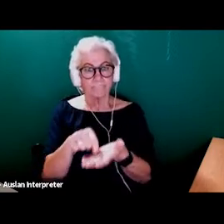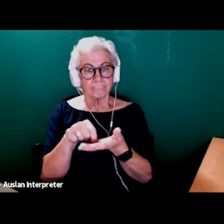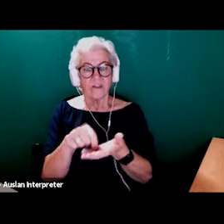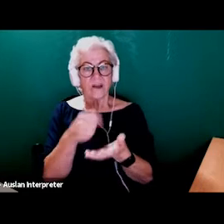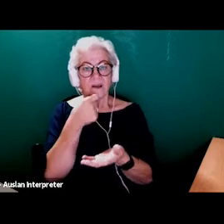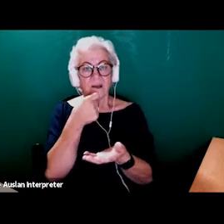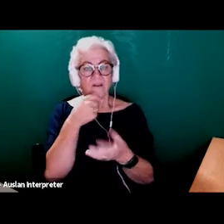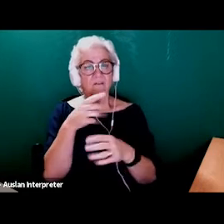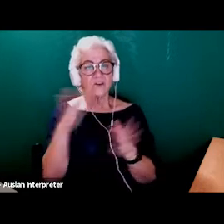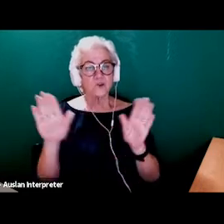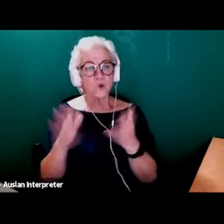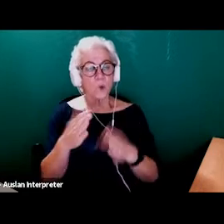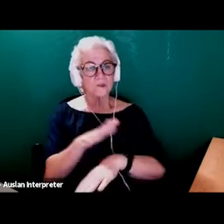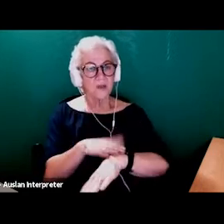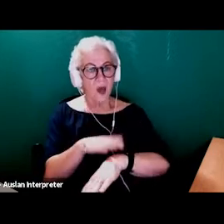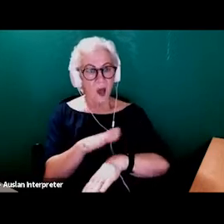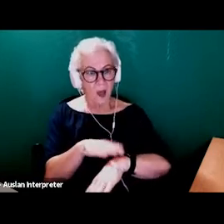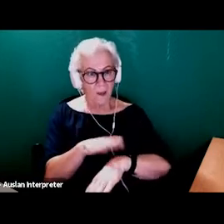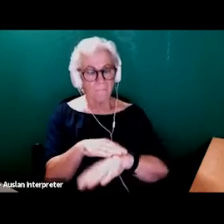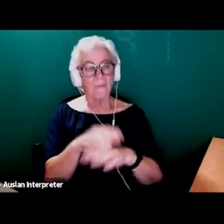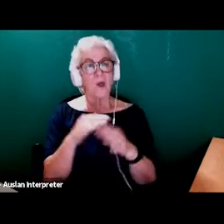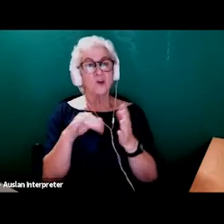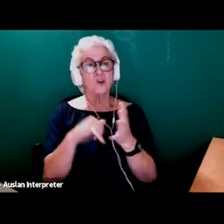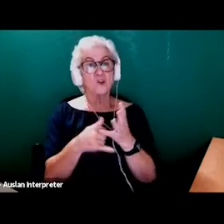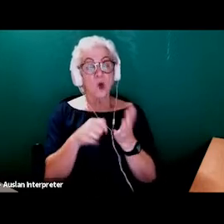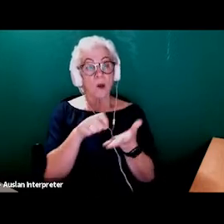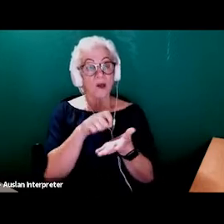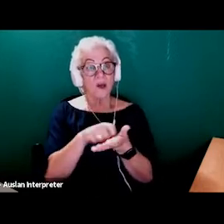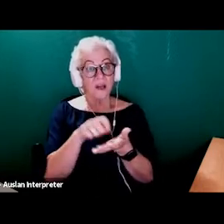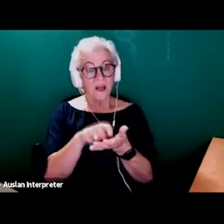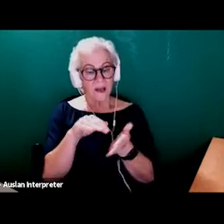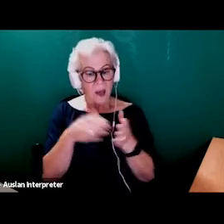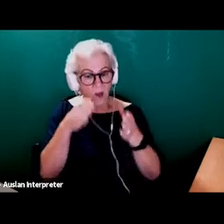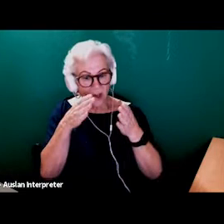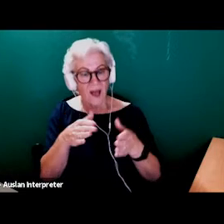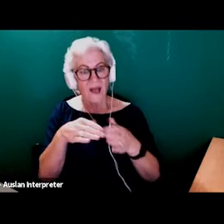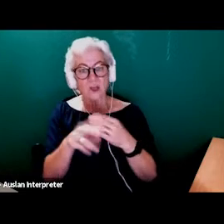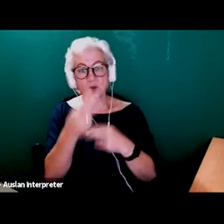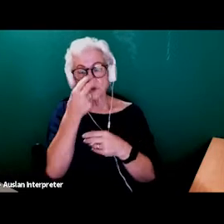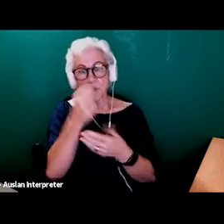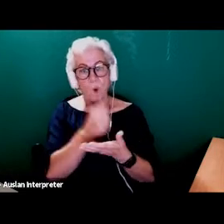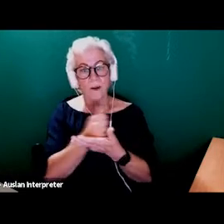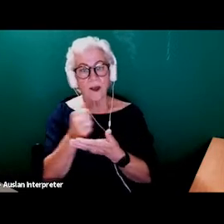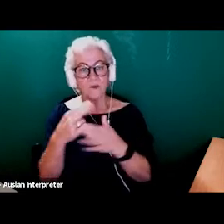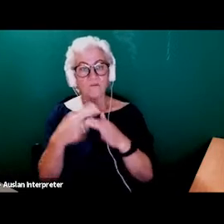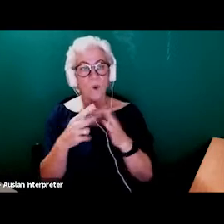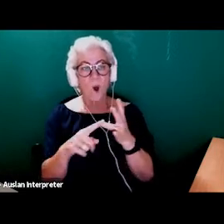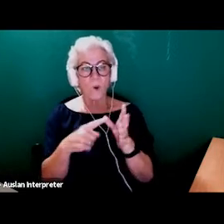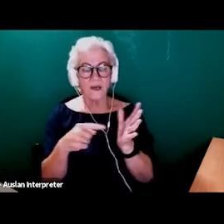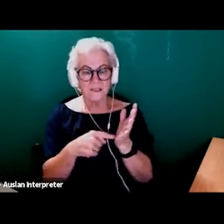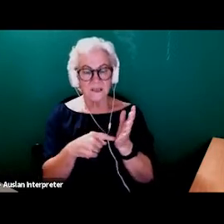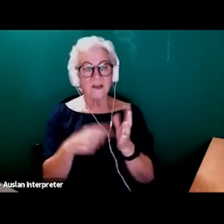newer OAT prescribers. So prescribing is increasingly being concentrated in small numbers of very high volume and very long